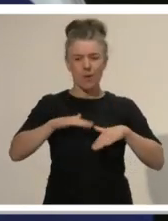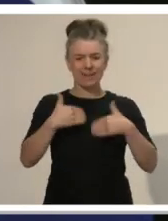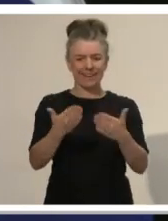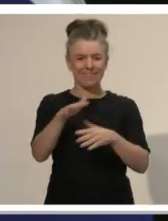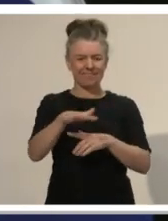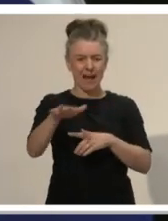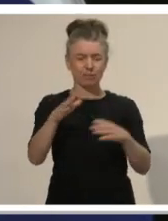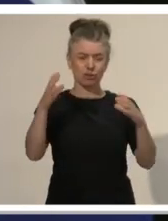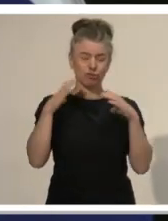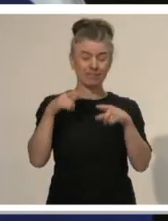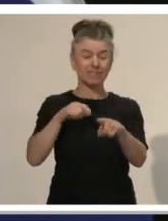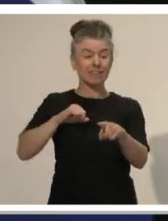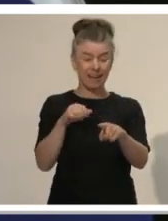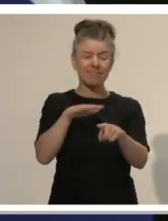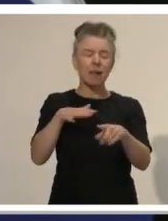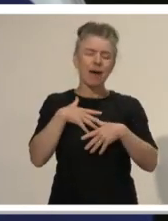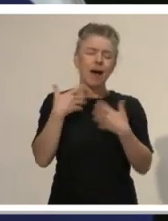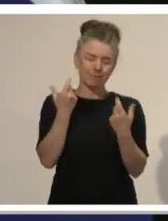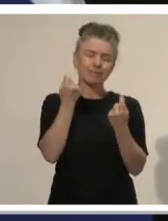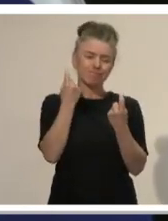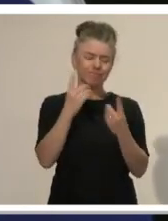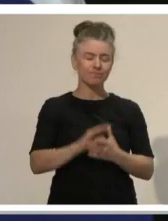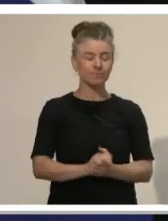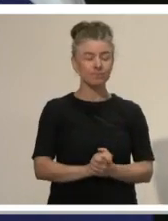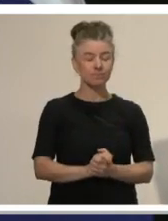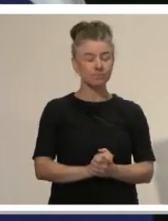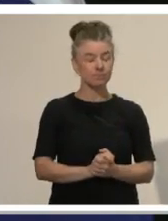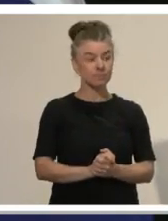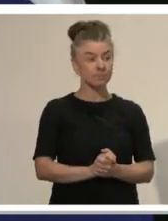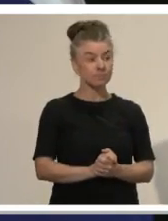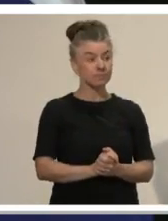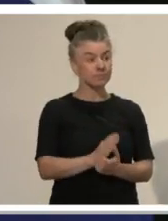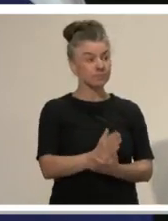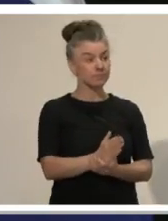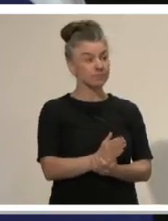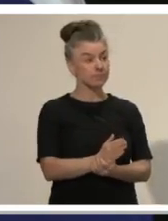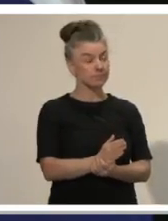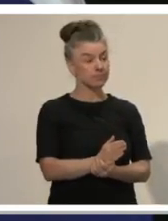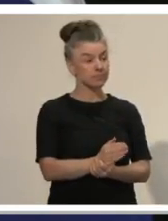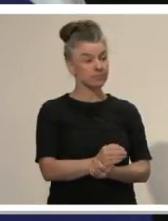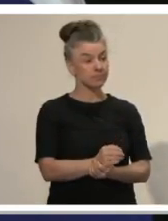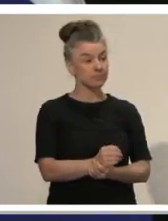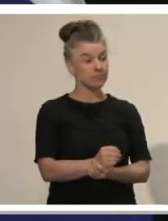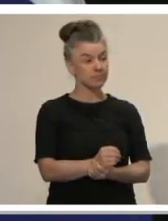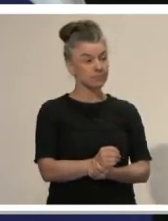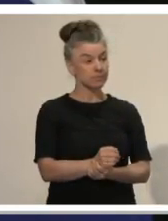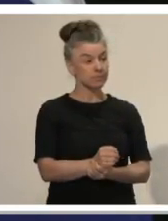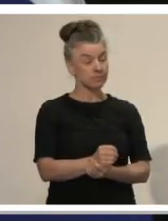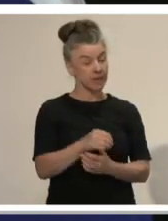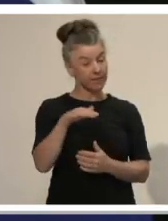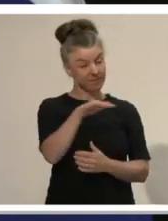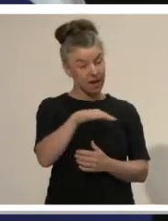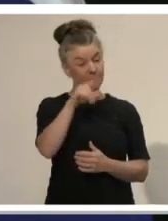as obviously has been caused in this case. Those clarify the case-by-case basis on which family members will be able to